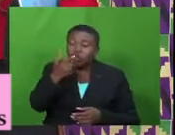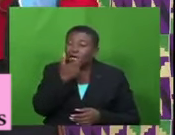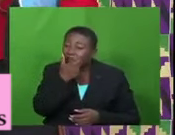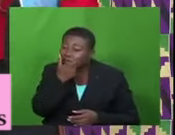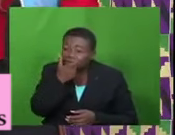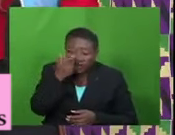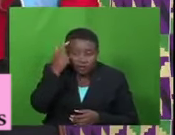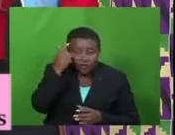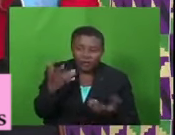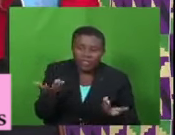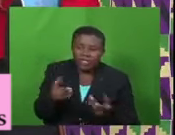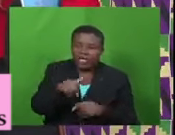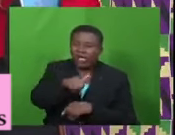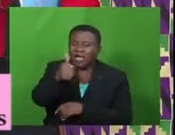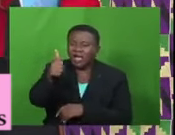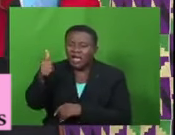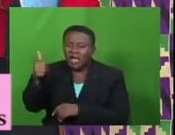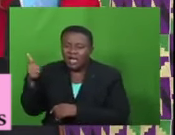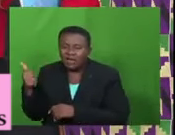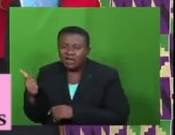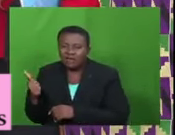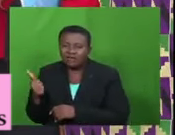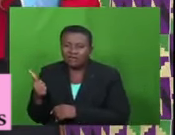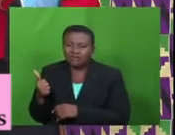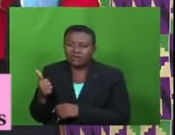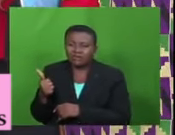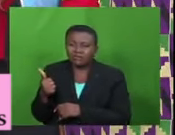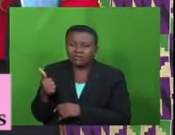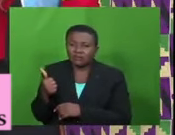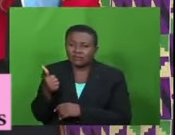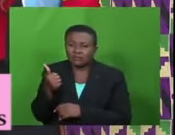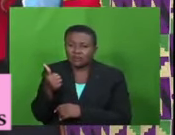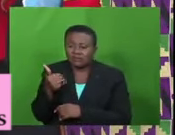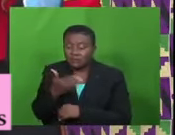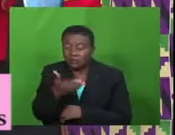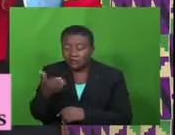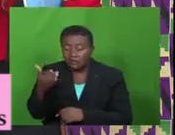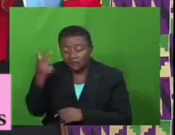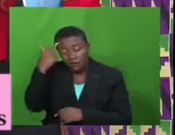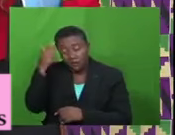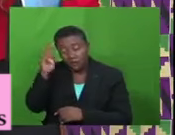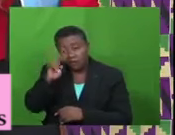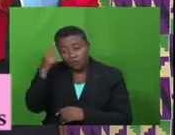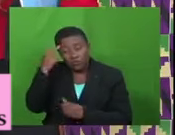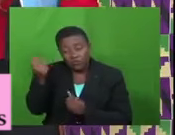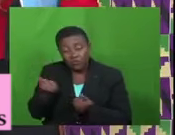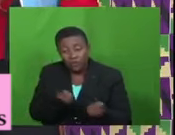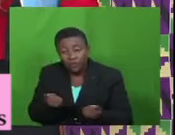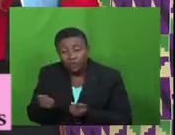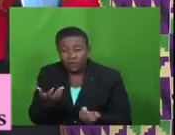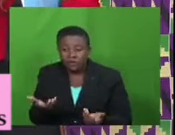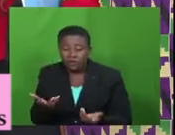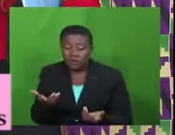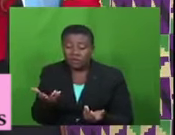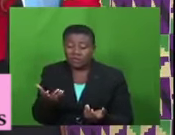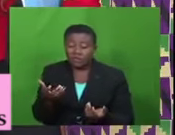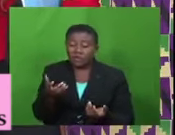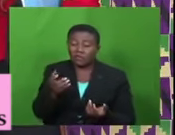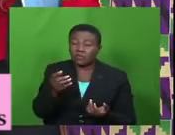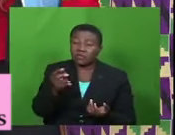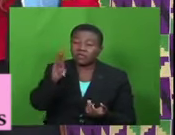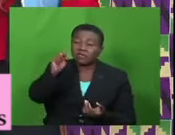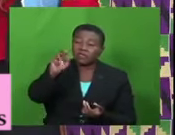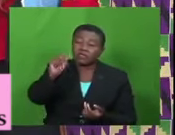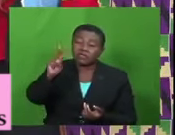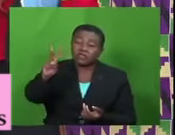varying quantities of weapons, and 4 unmanned aerial vehicle systems. And the Ghana Navy has taken delivery